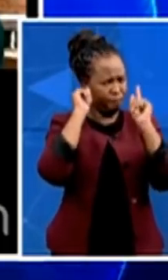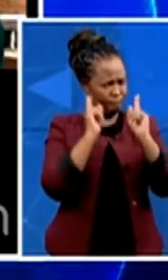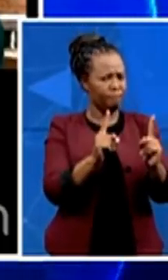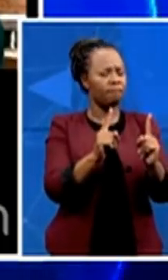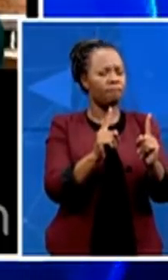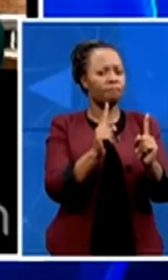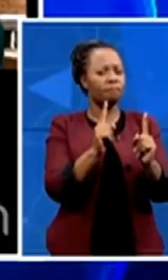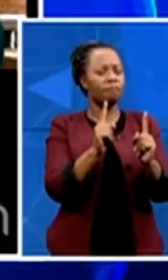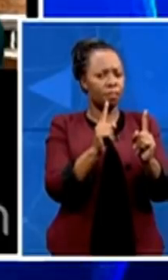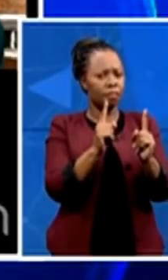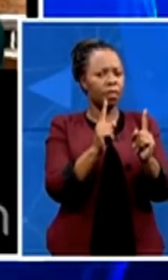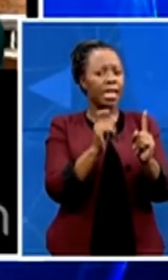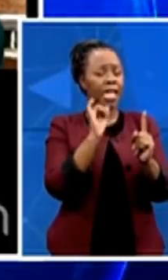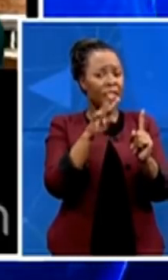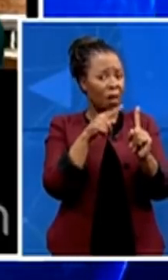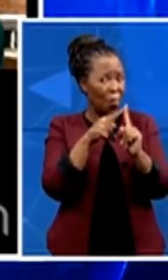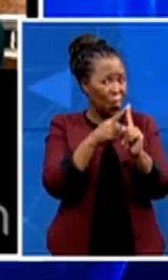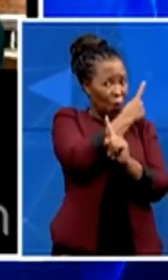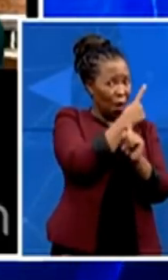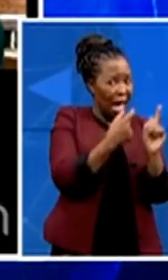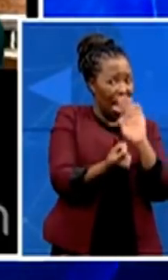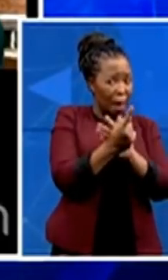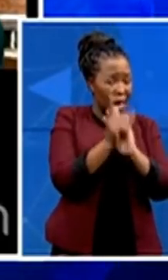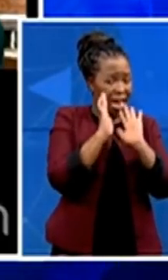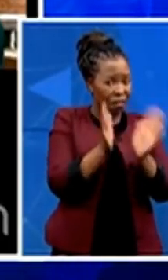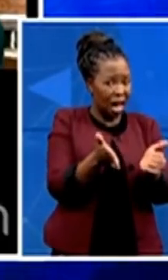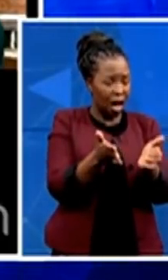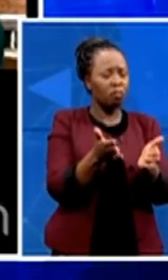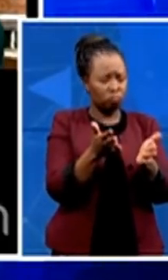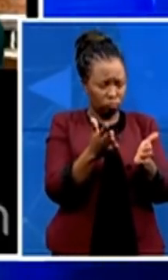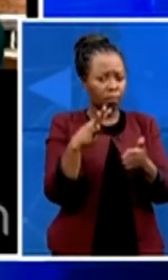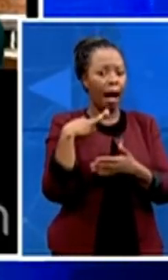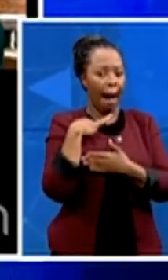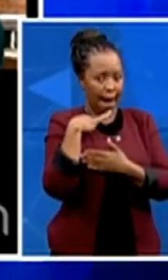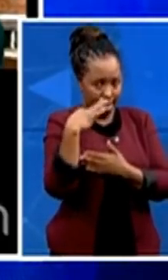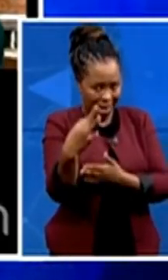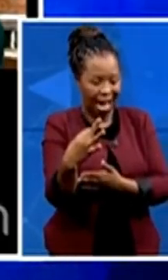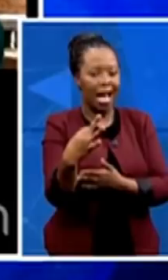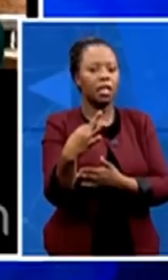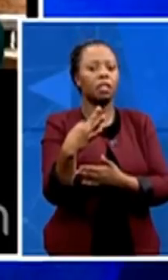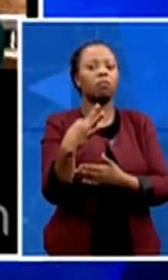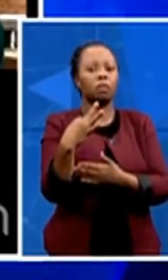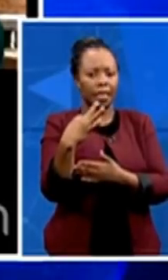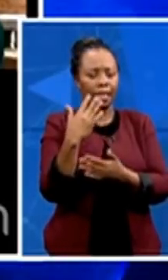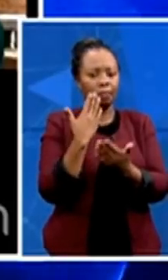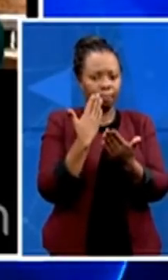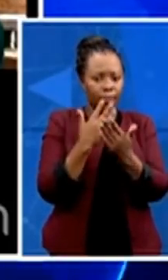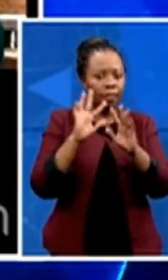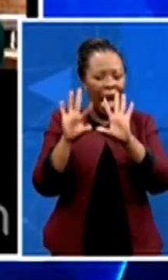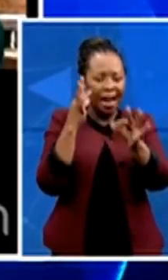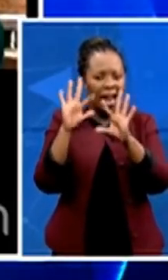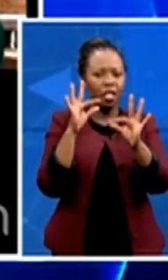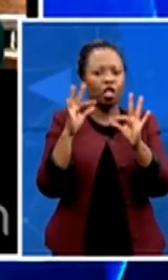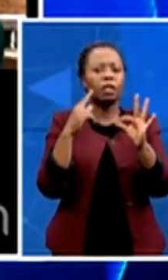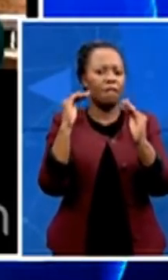shown, to then apply the justification analysis. If a court fails to